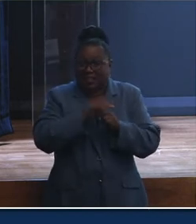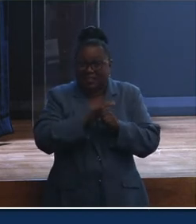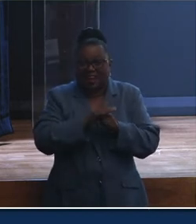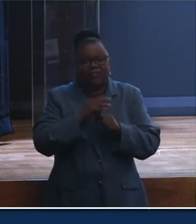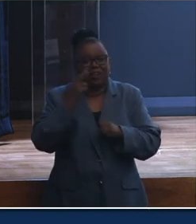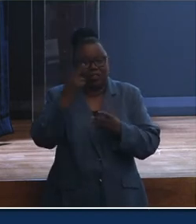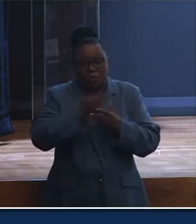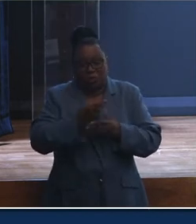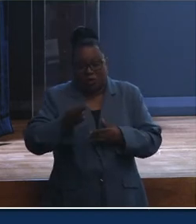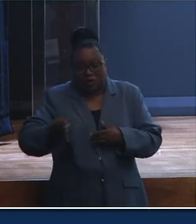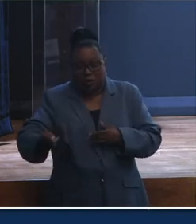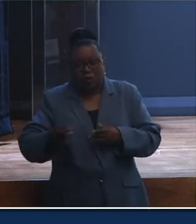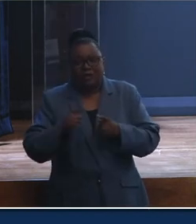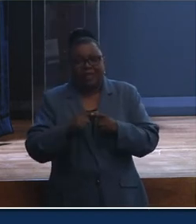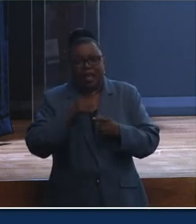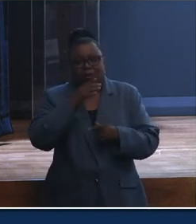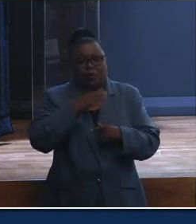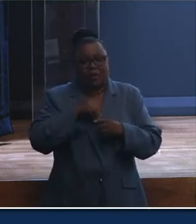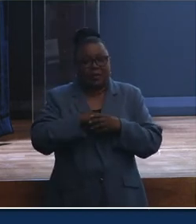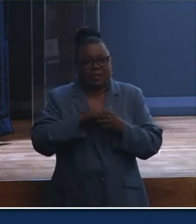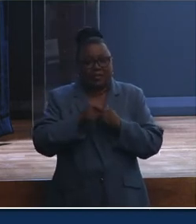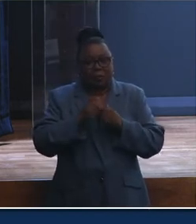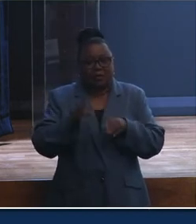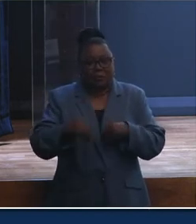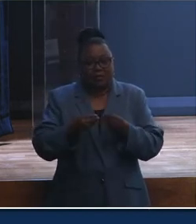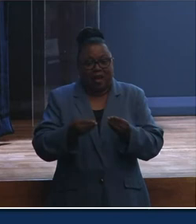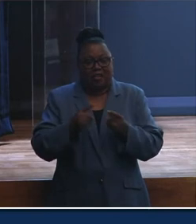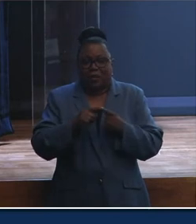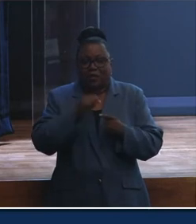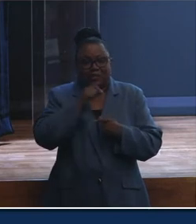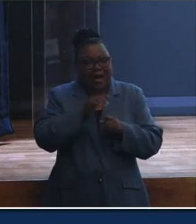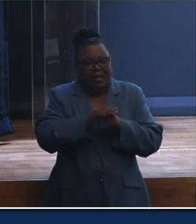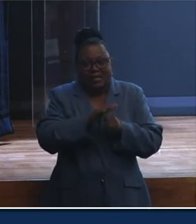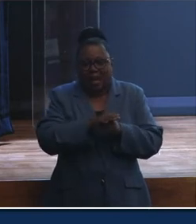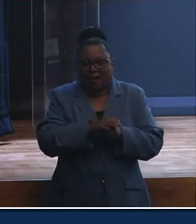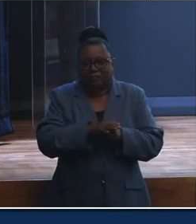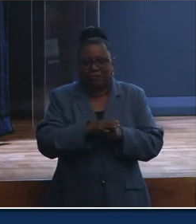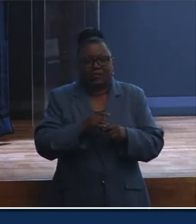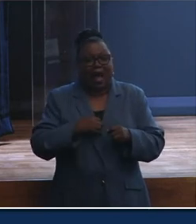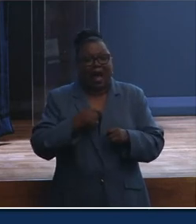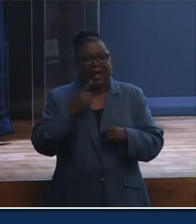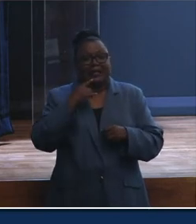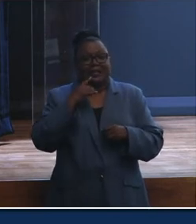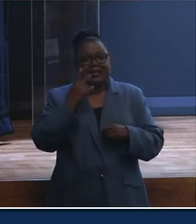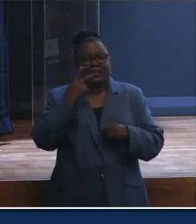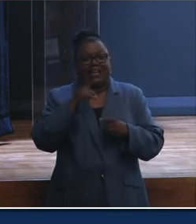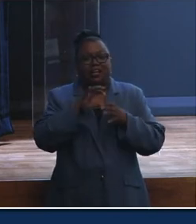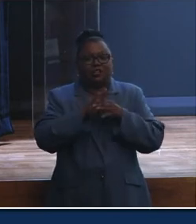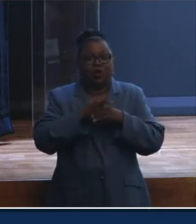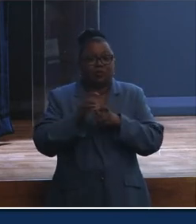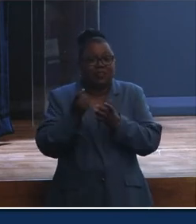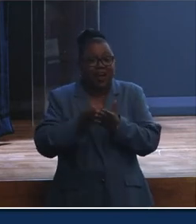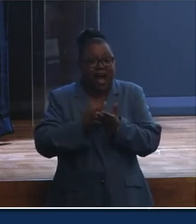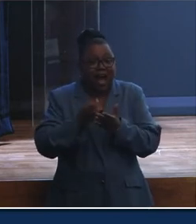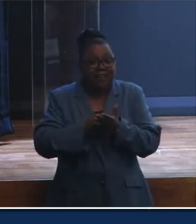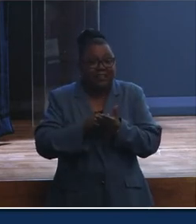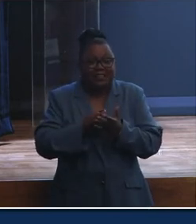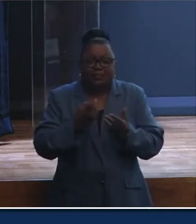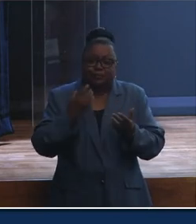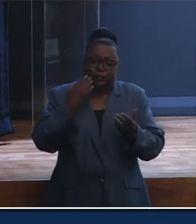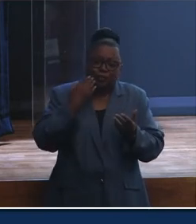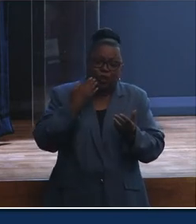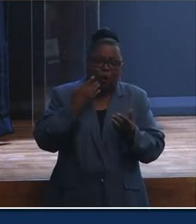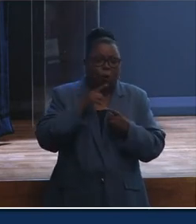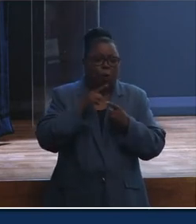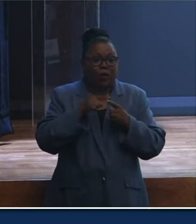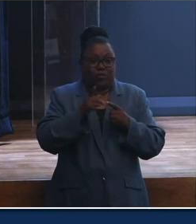think the resources that women in sport are provided are not enough. I can speak in terms of hockey. You know,